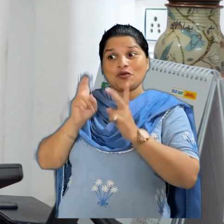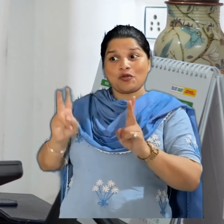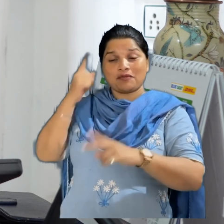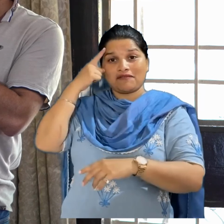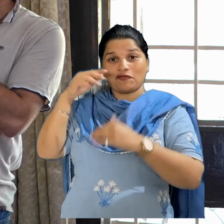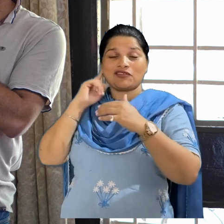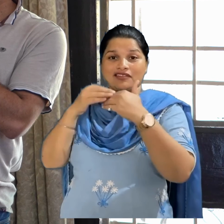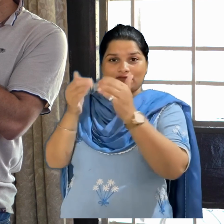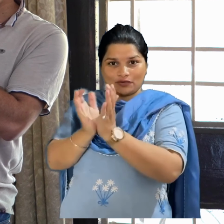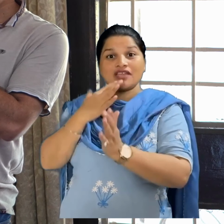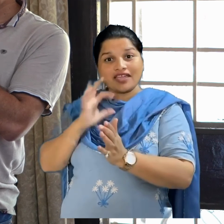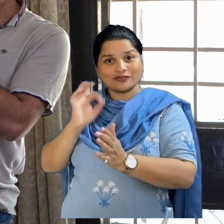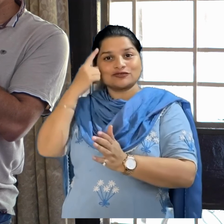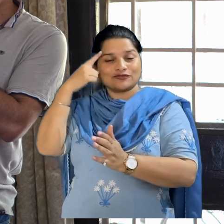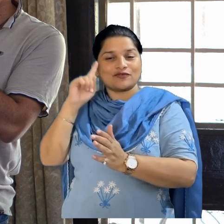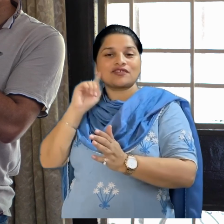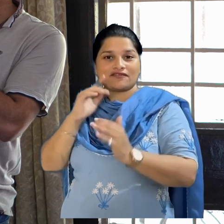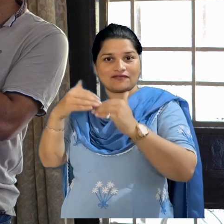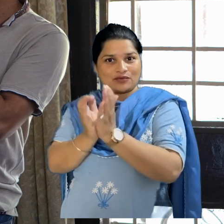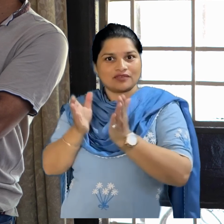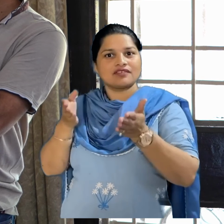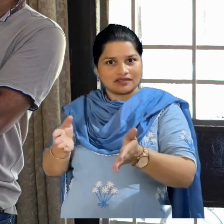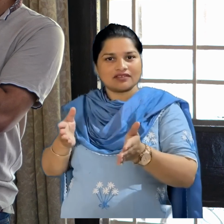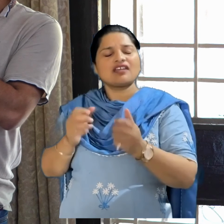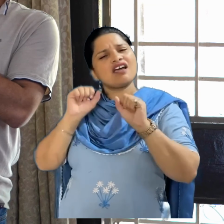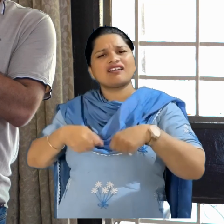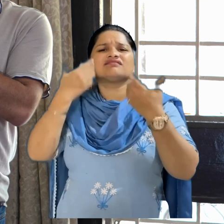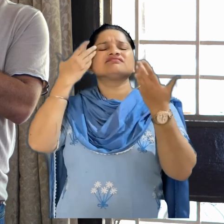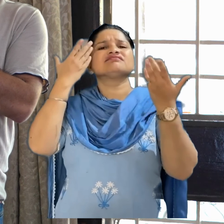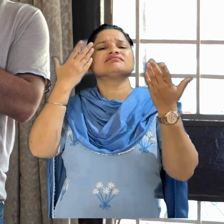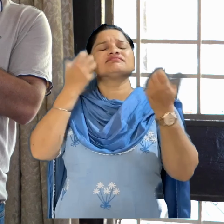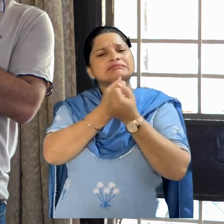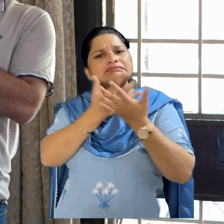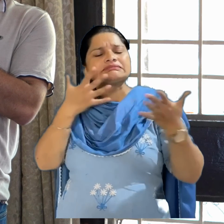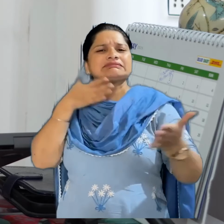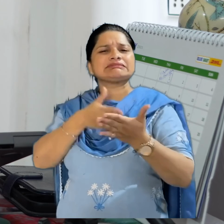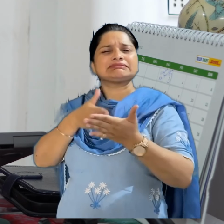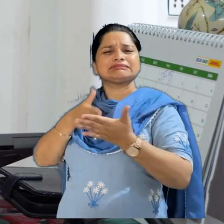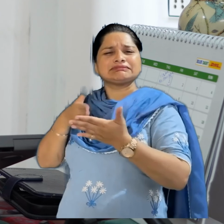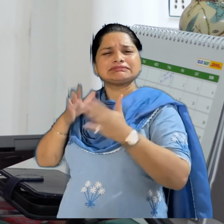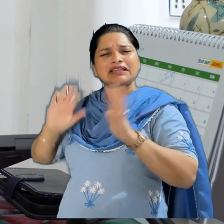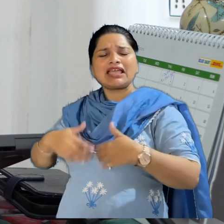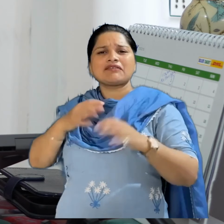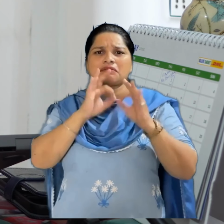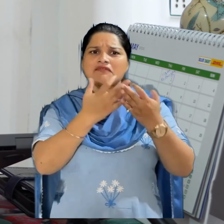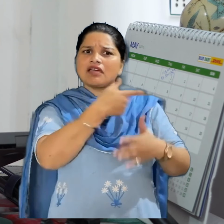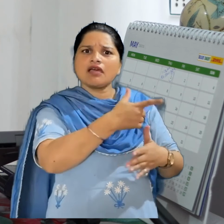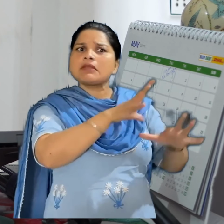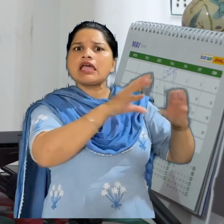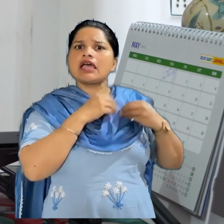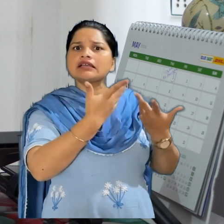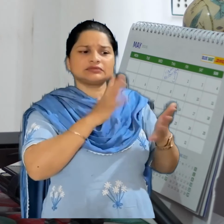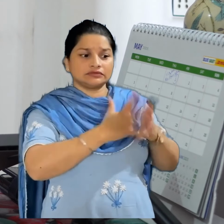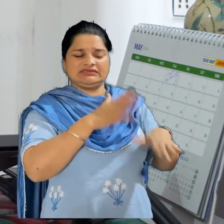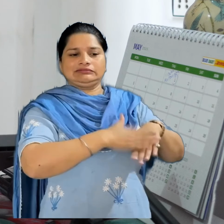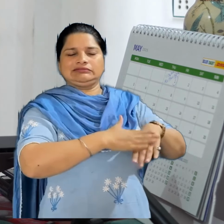for them. Of course, there were lots of challenges. Firstly, from the families, they didn't want their children to use their hands